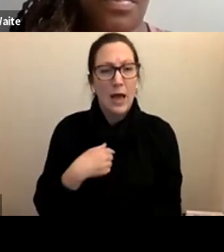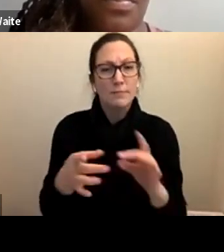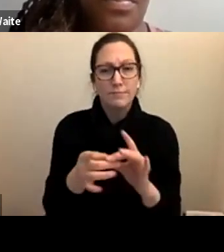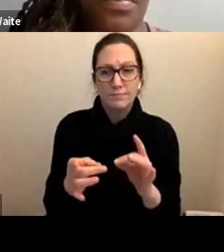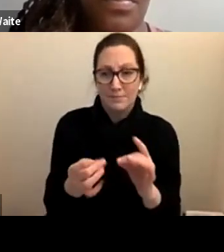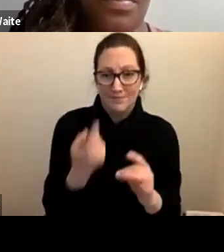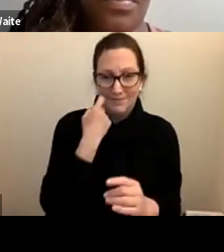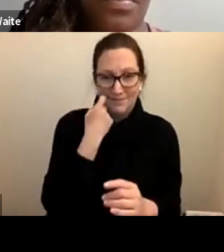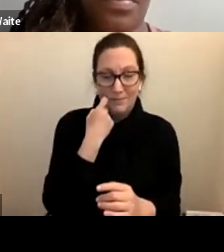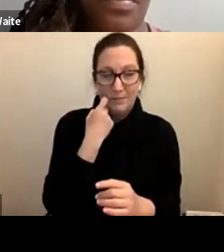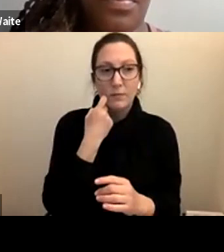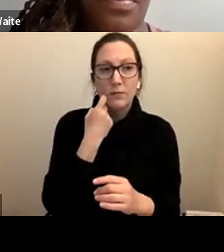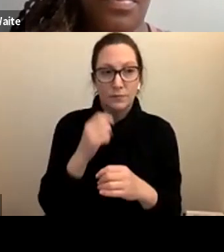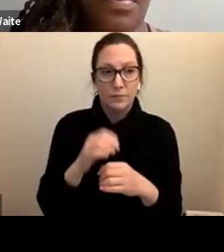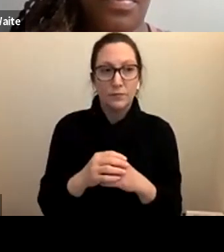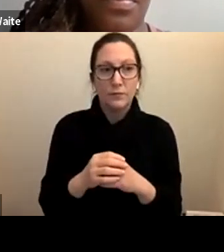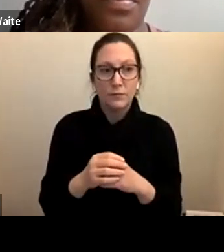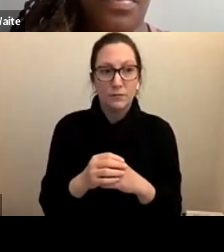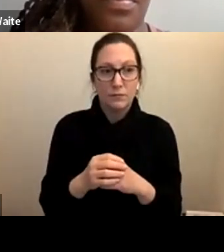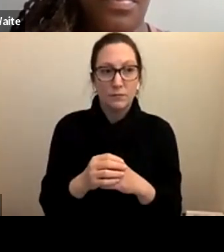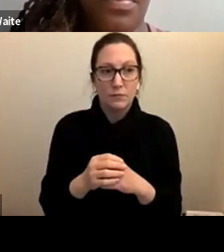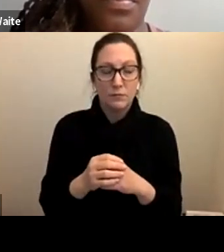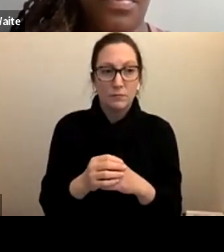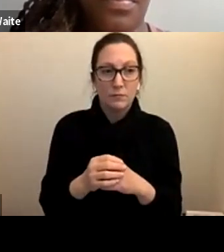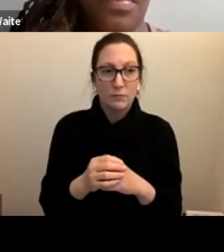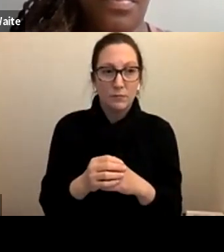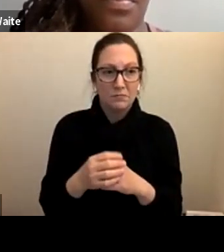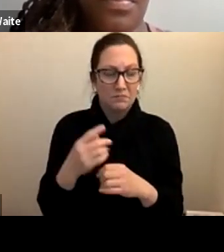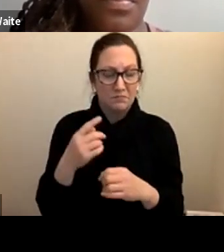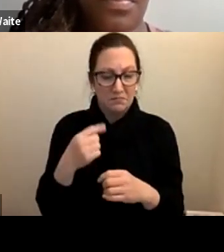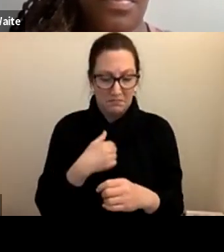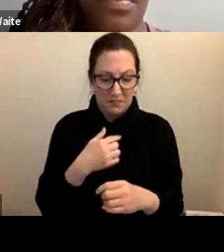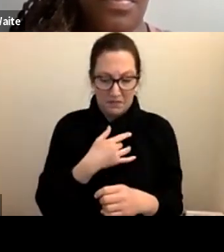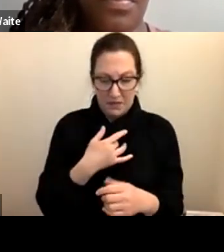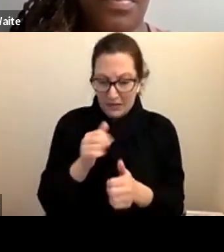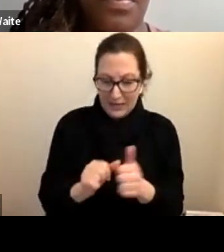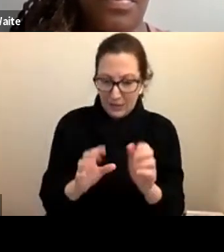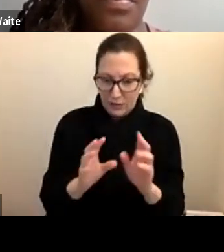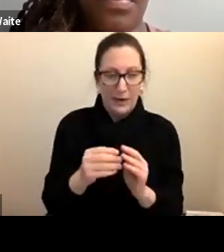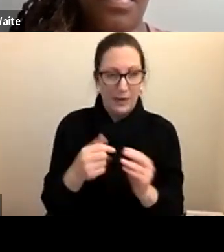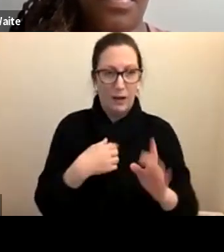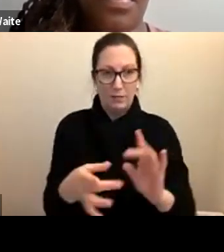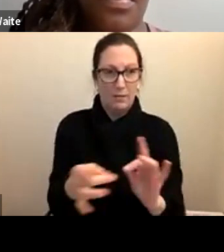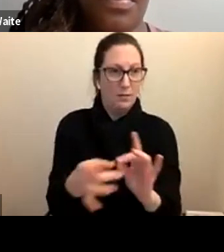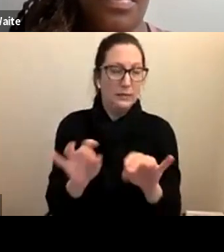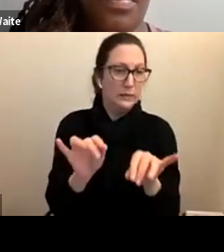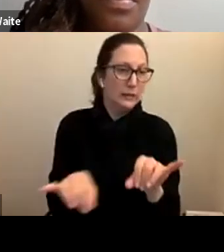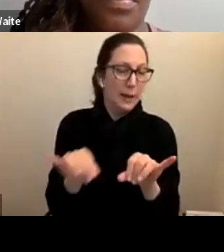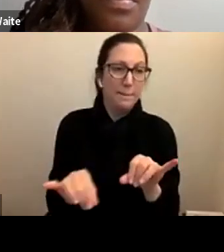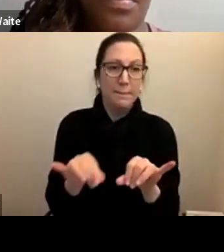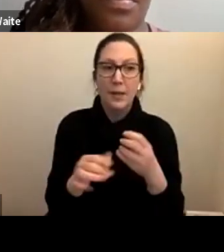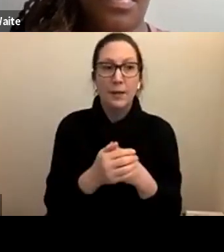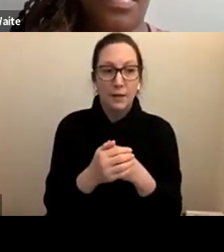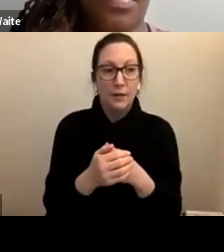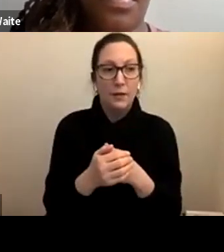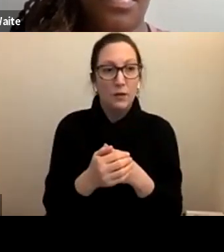ago and have shared it, I think probably every meeting up to this point, you know, that, you know, ultimately